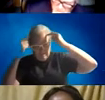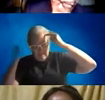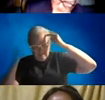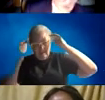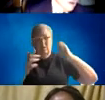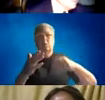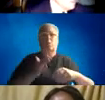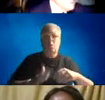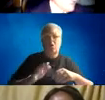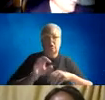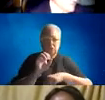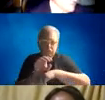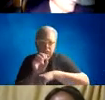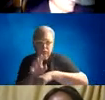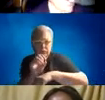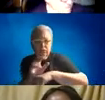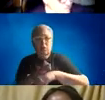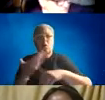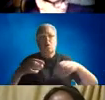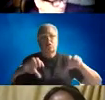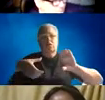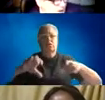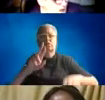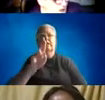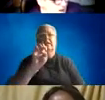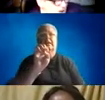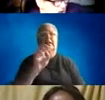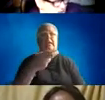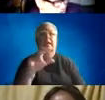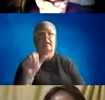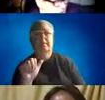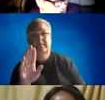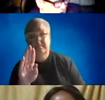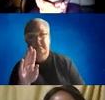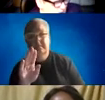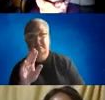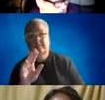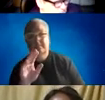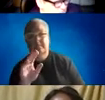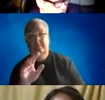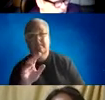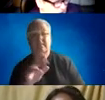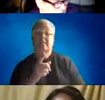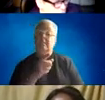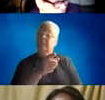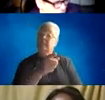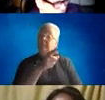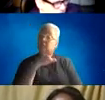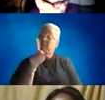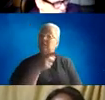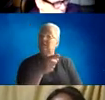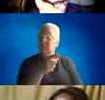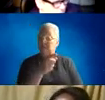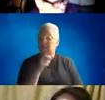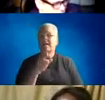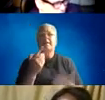rehabilitation. Every hospital aren't accessible for them. And I think we also had raised this morning, which I think